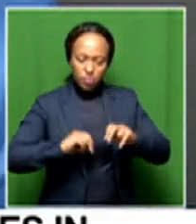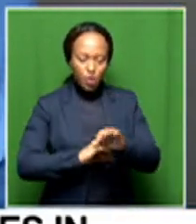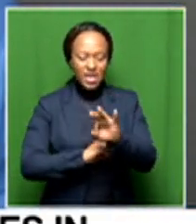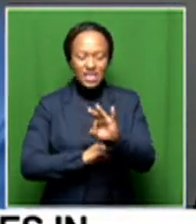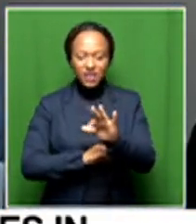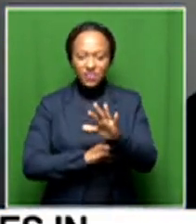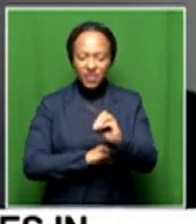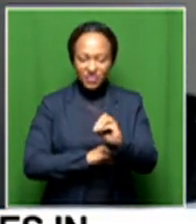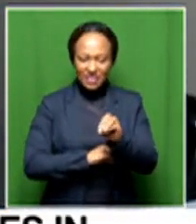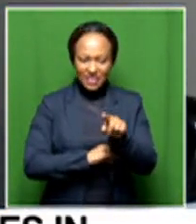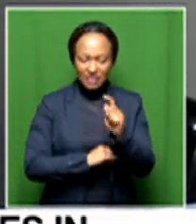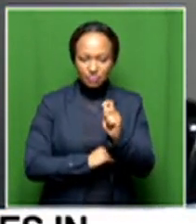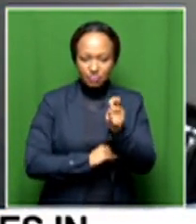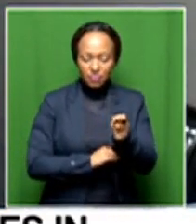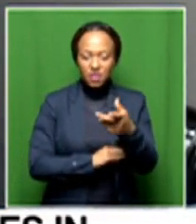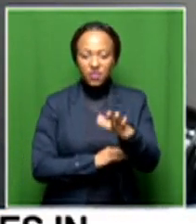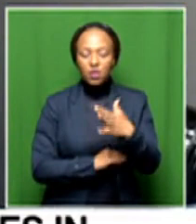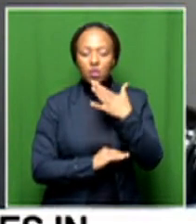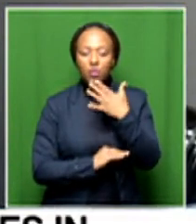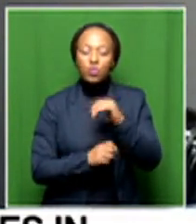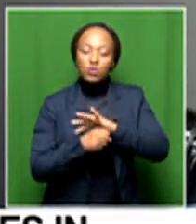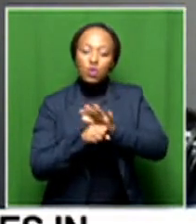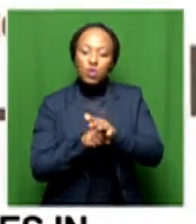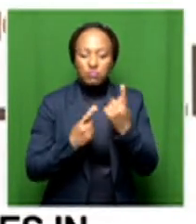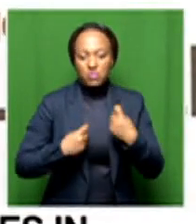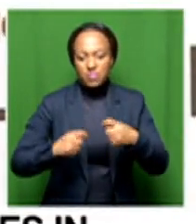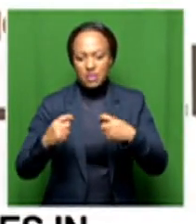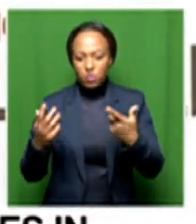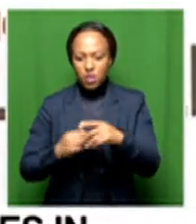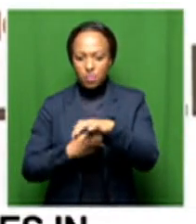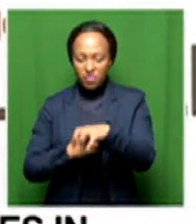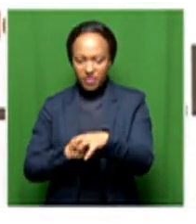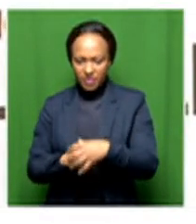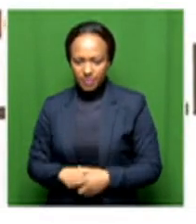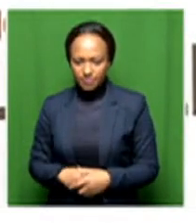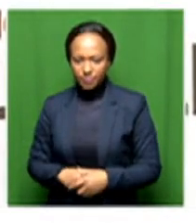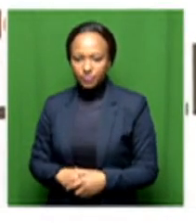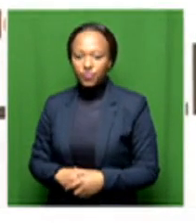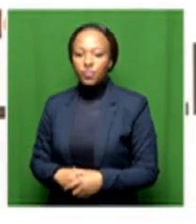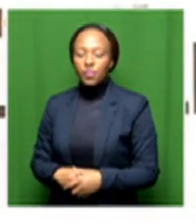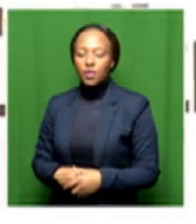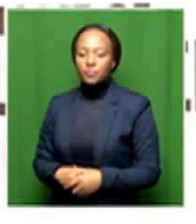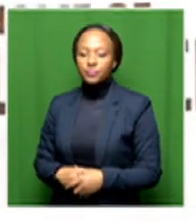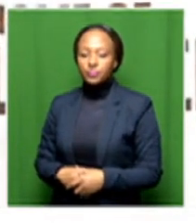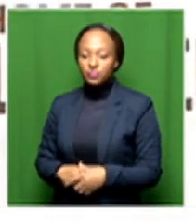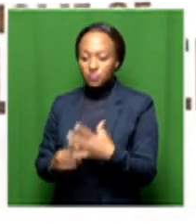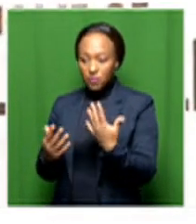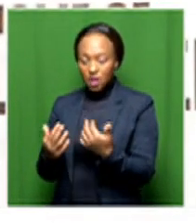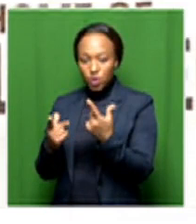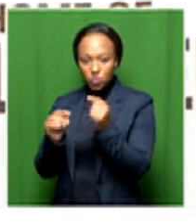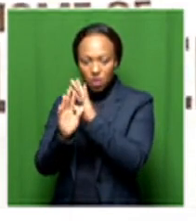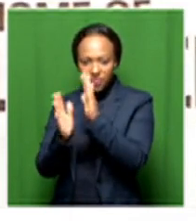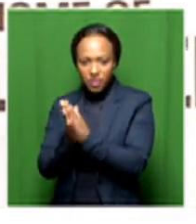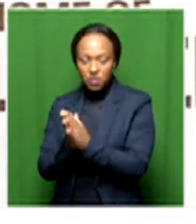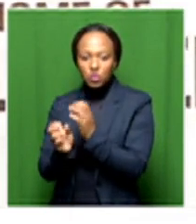350 transactions related to the coronavirus spending in the province. We are going all out to ensure that everything that we do